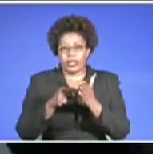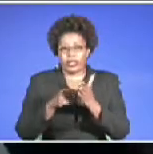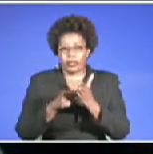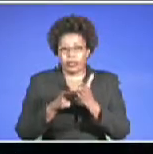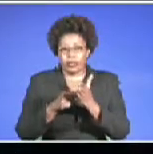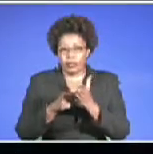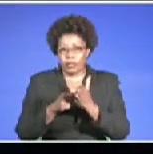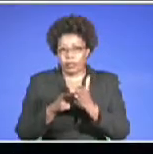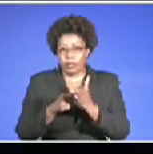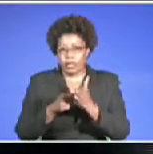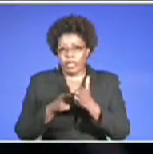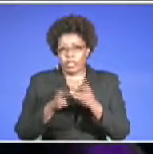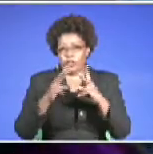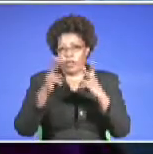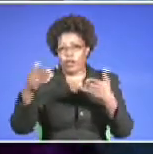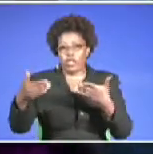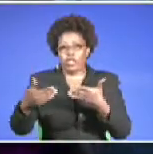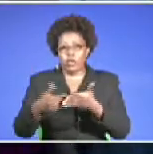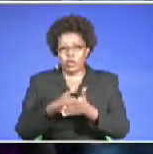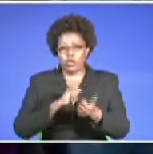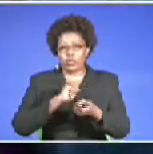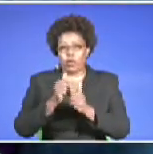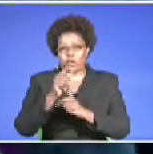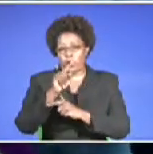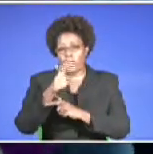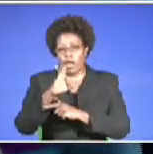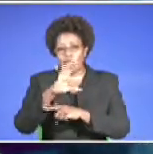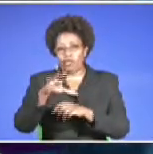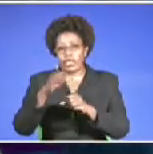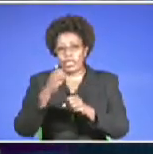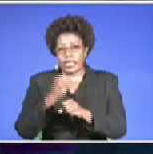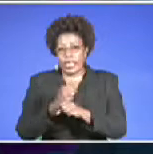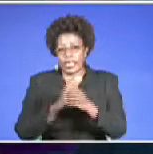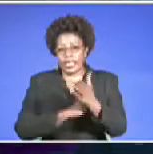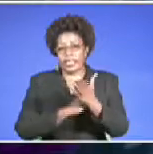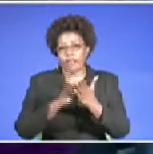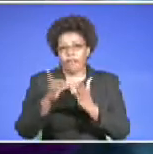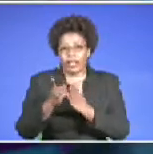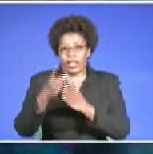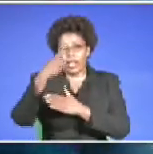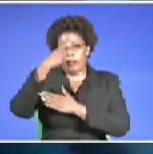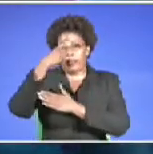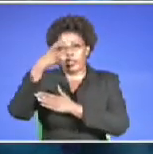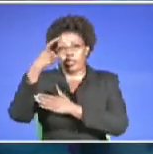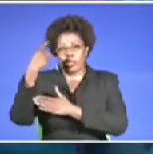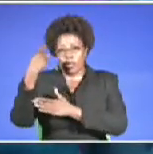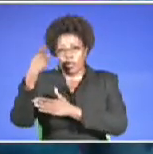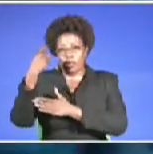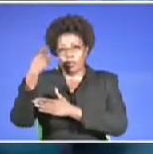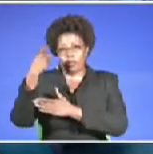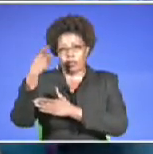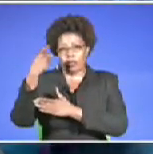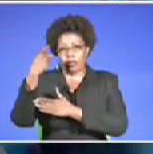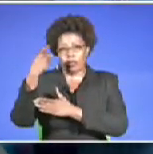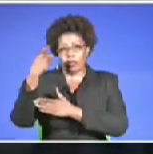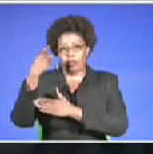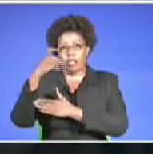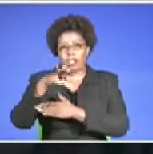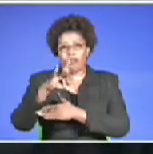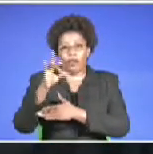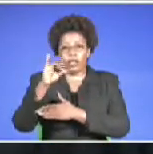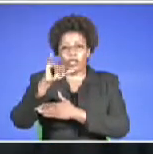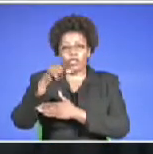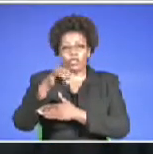of it. It's a very new sport, 100 years old, and it was developed because the founder of